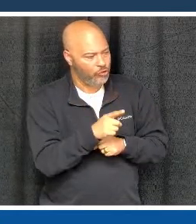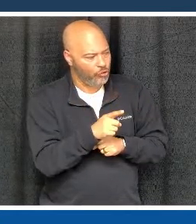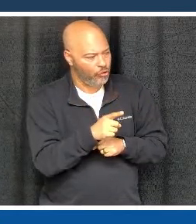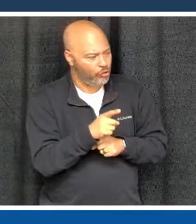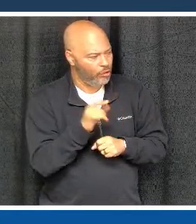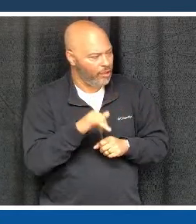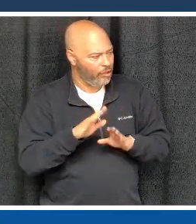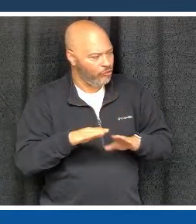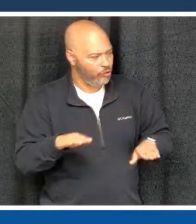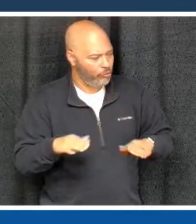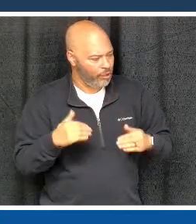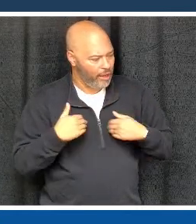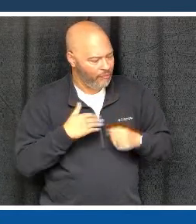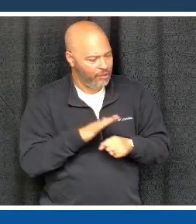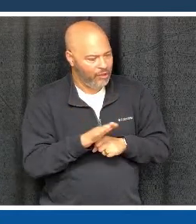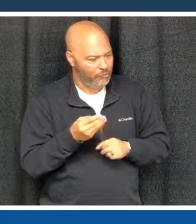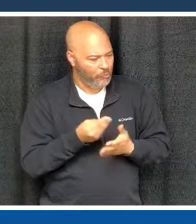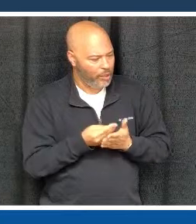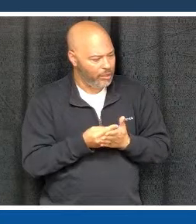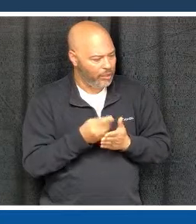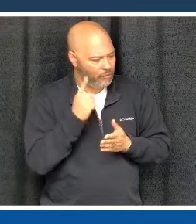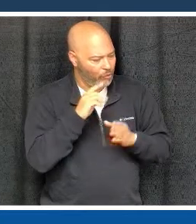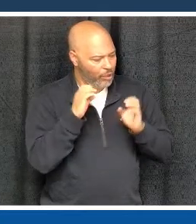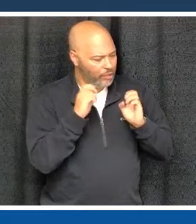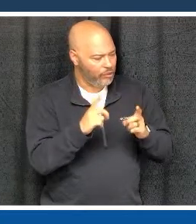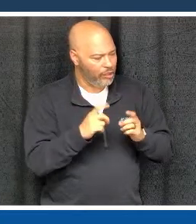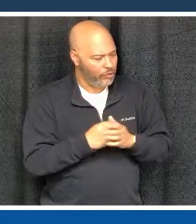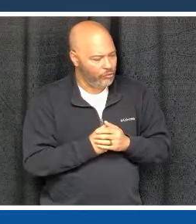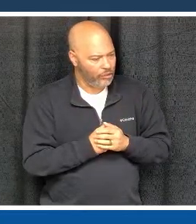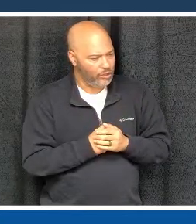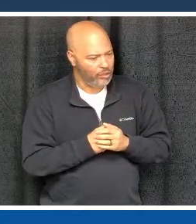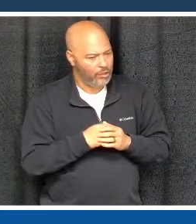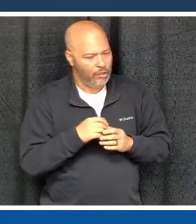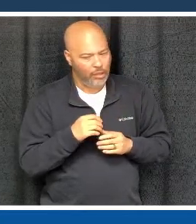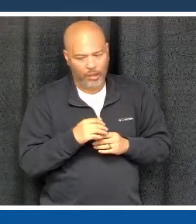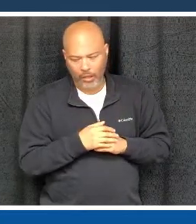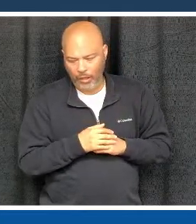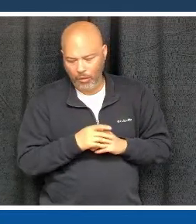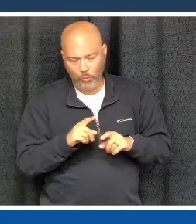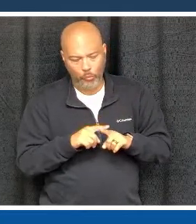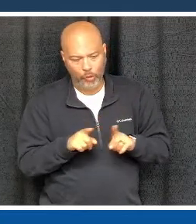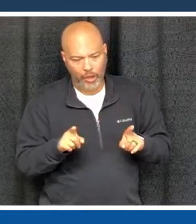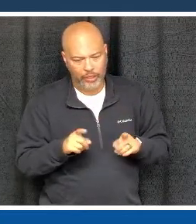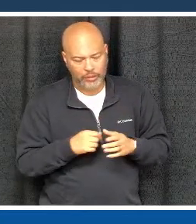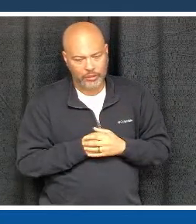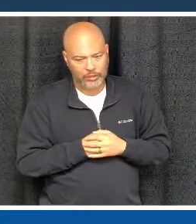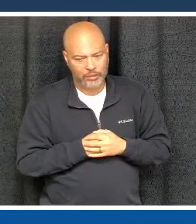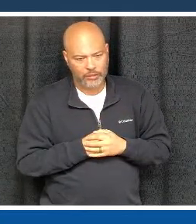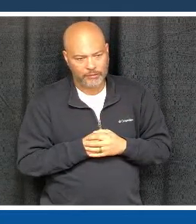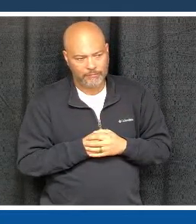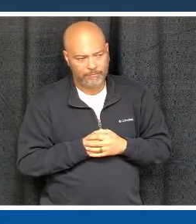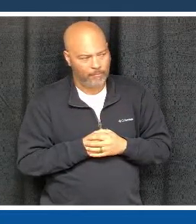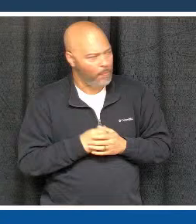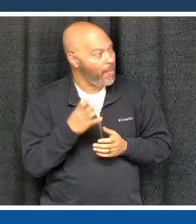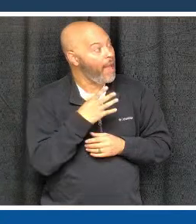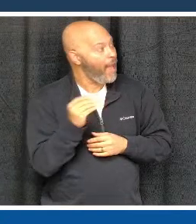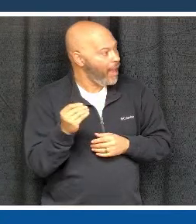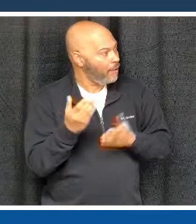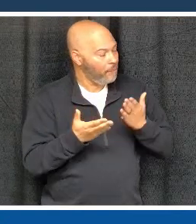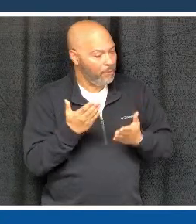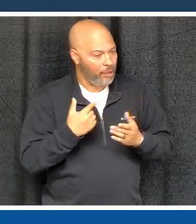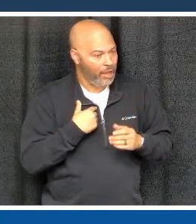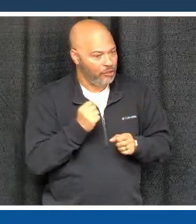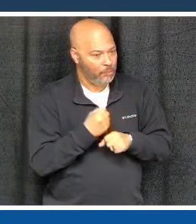that our children have enough money for education that we have. But, and maybe I should